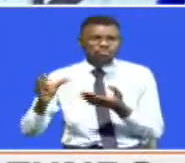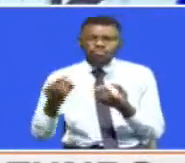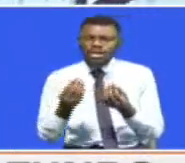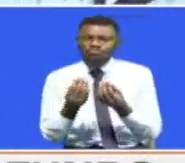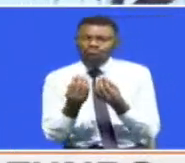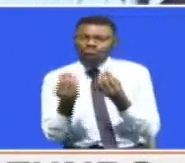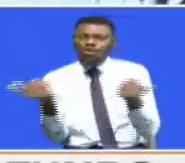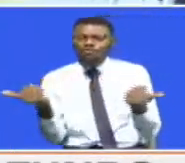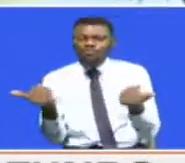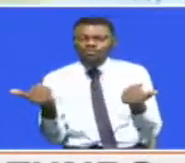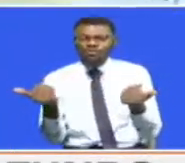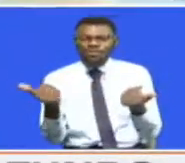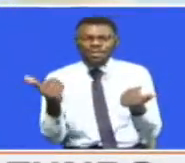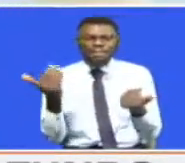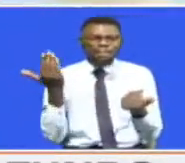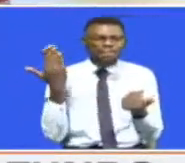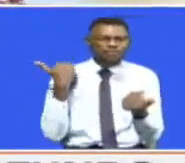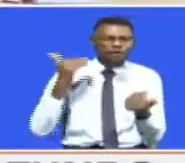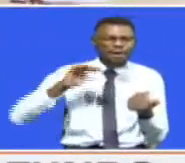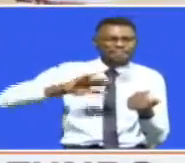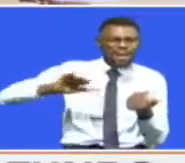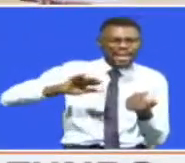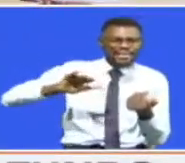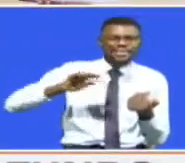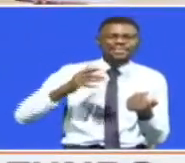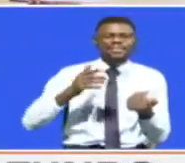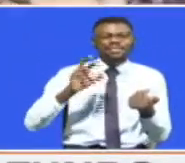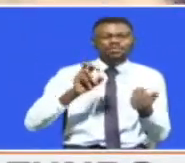from the last financial year of